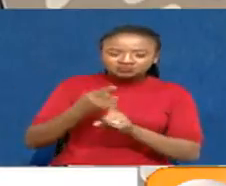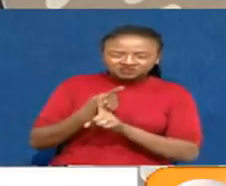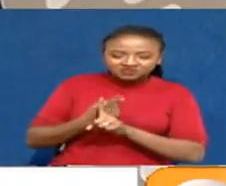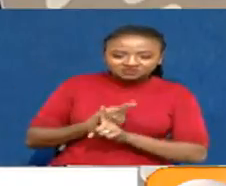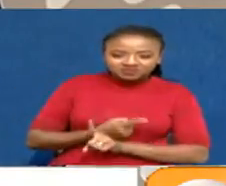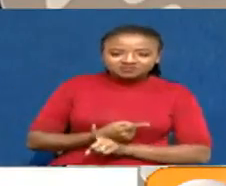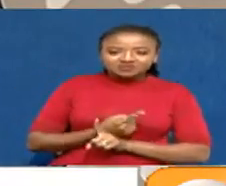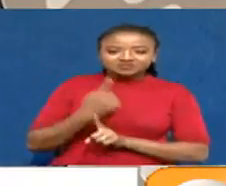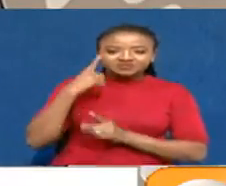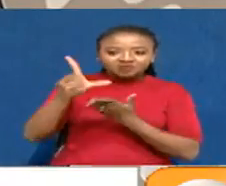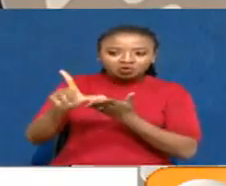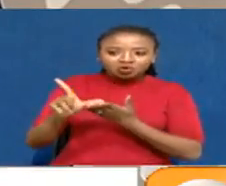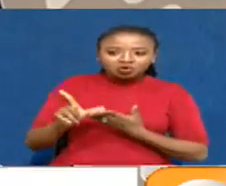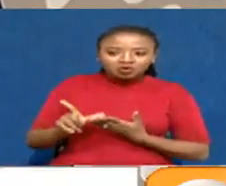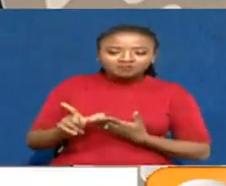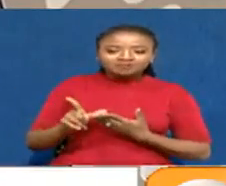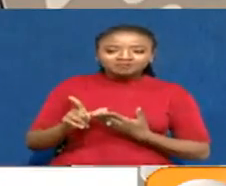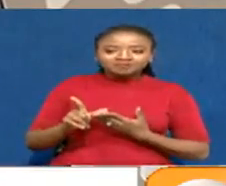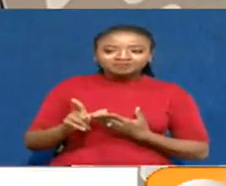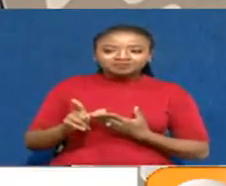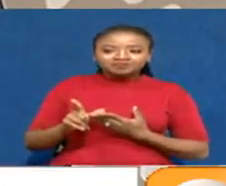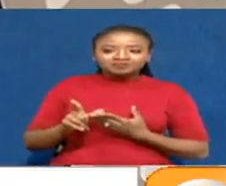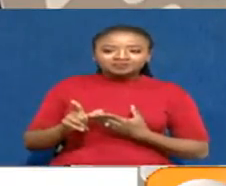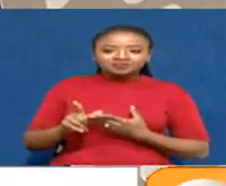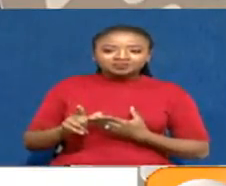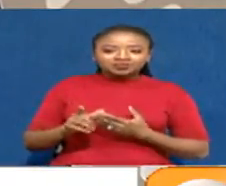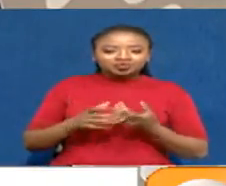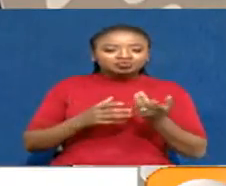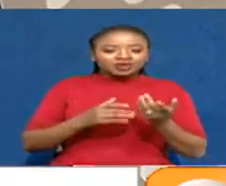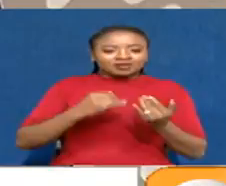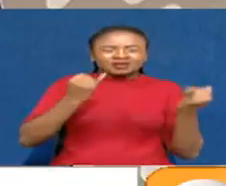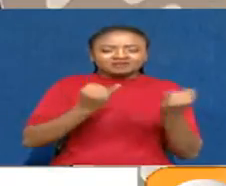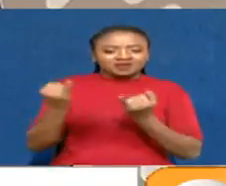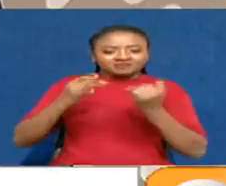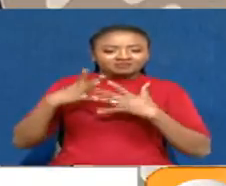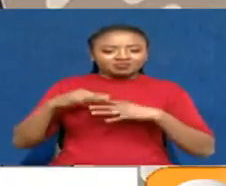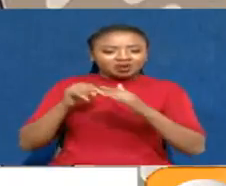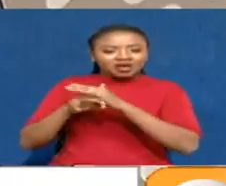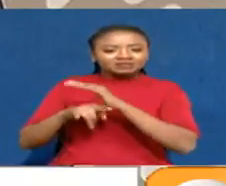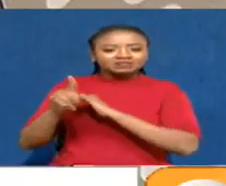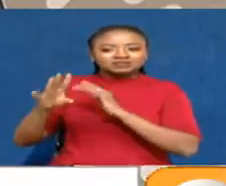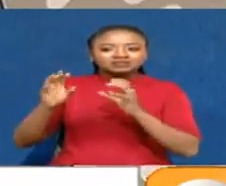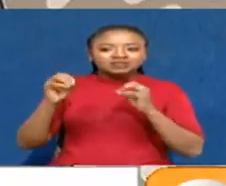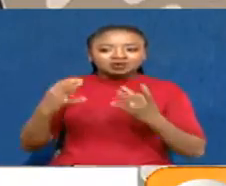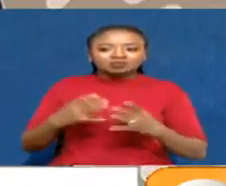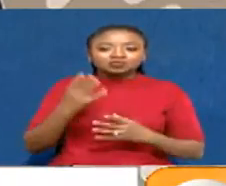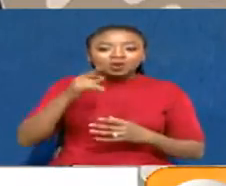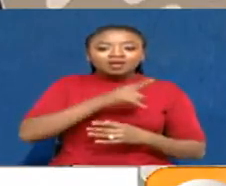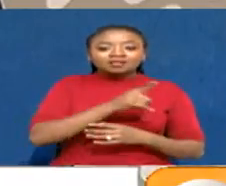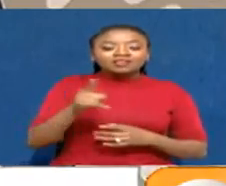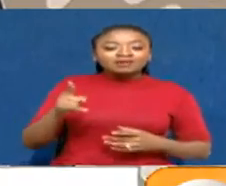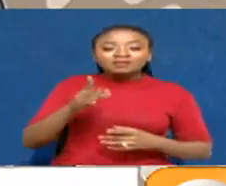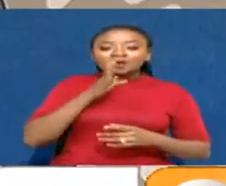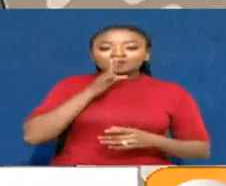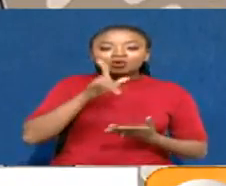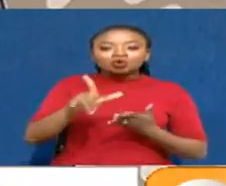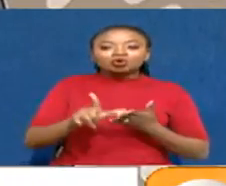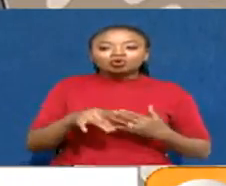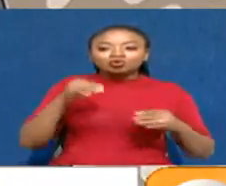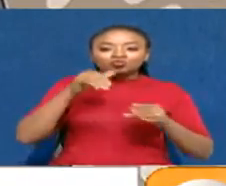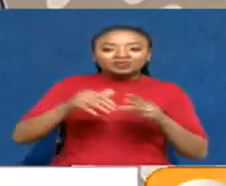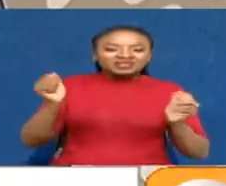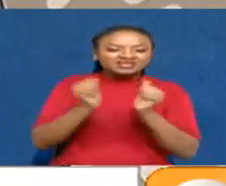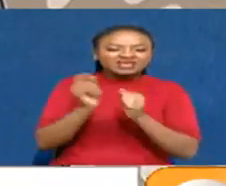you cannot say we don't want you to invite people to your platform and then they borrow within 10 minutes and it is over,